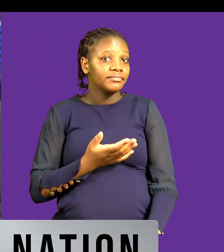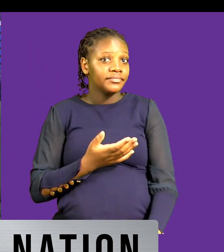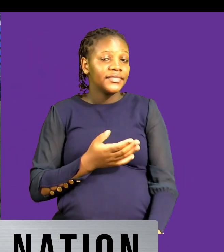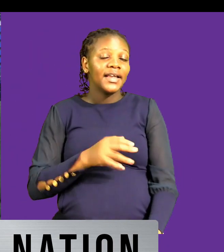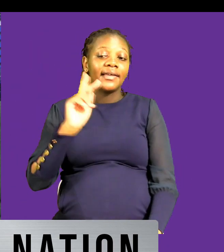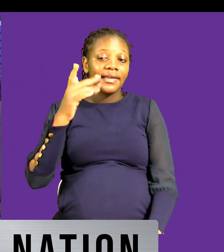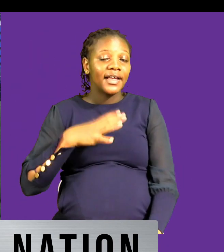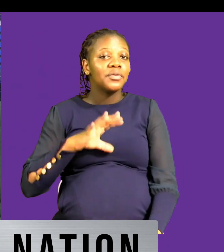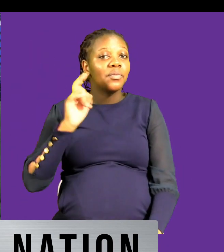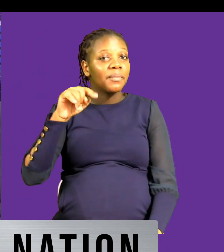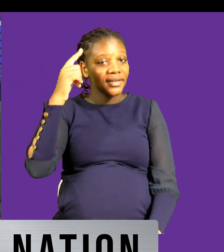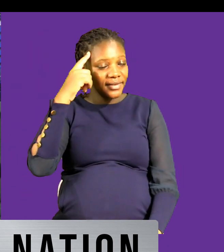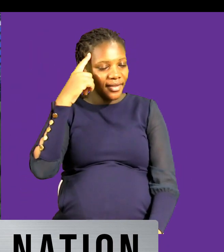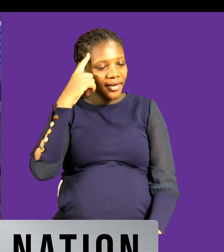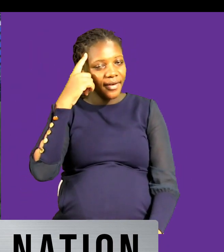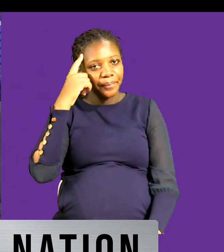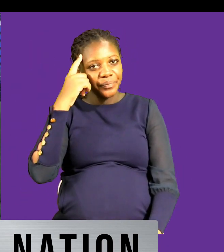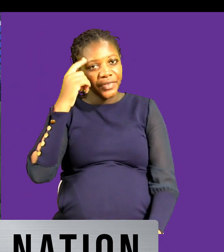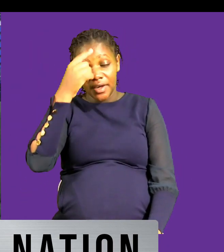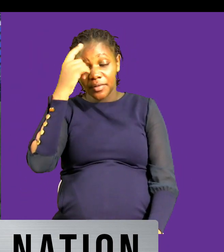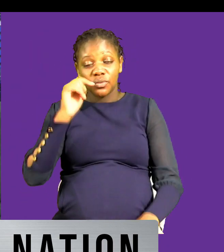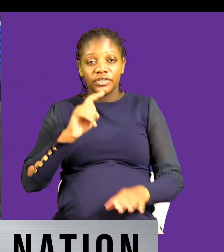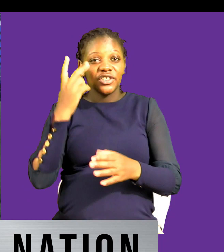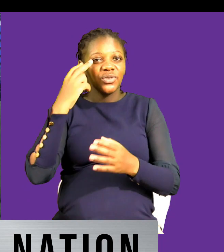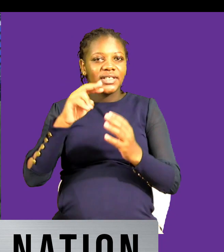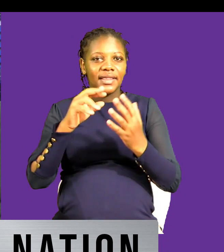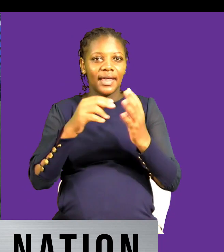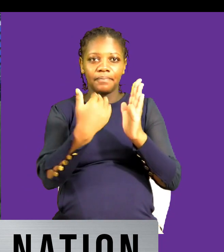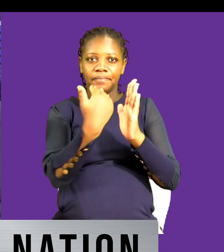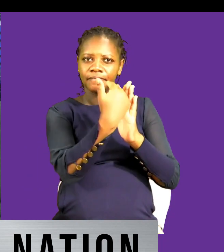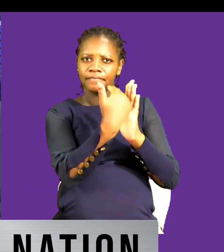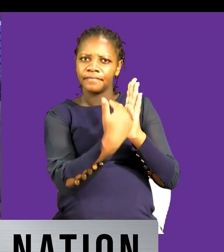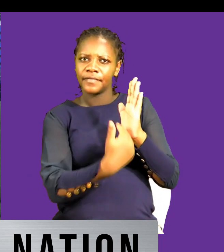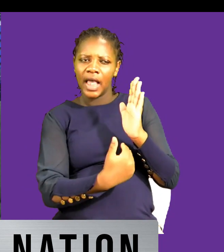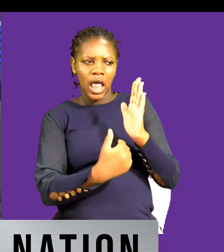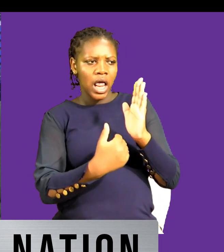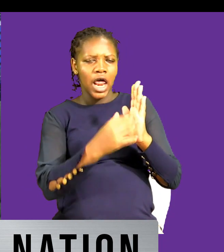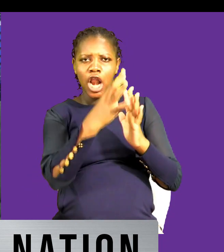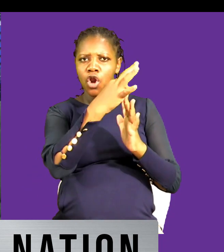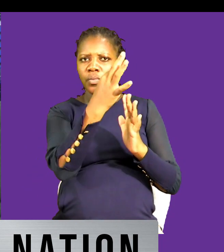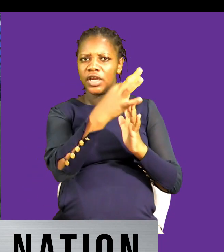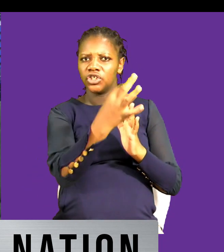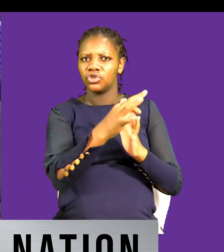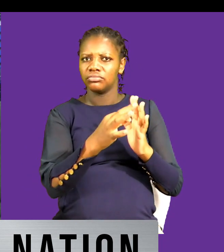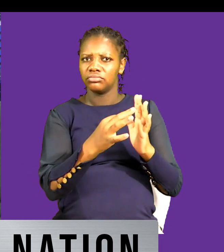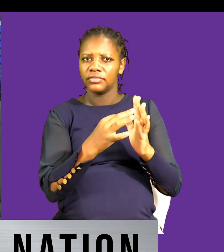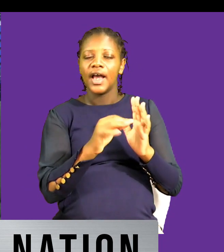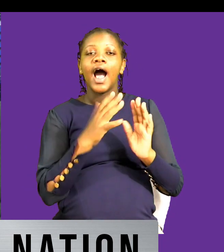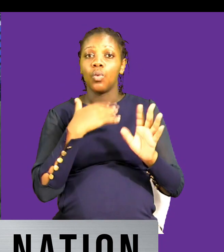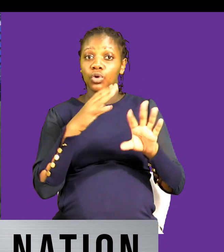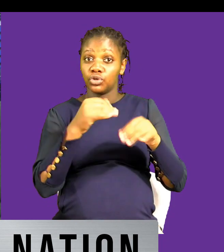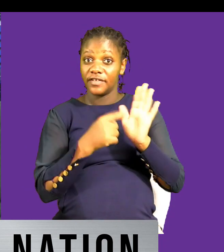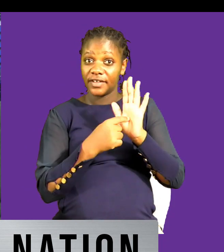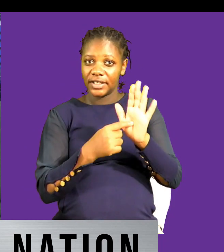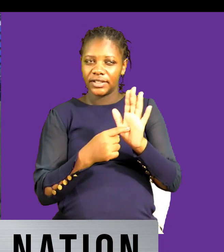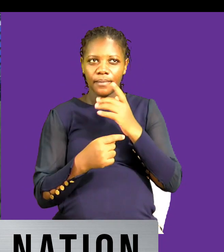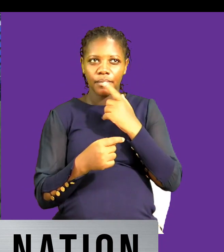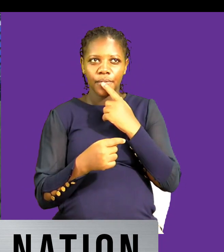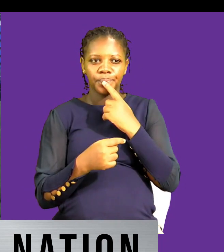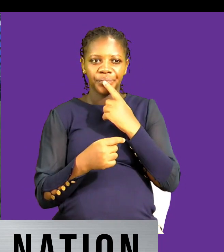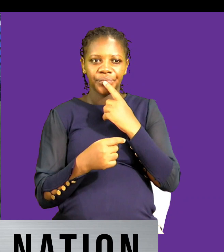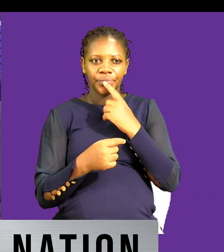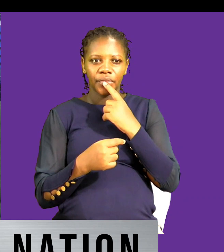must ask themselves. When you look at the nomination list, how many people in the... I'll give you an example of what